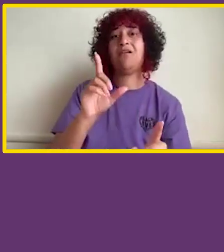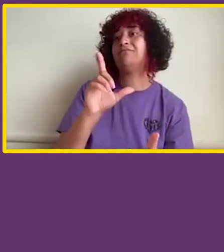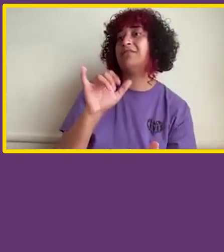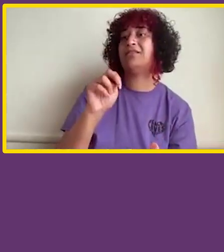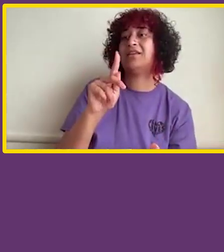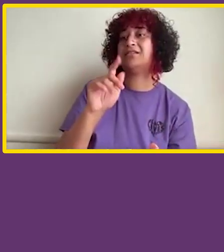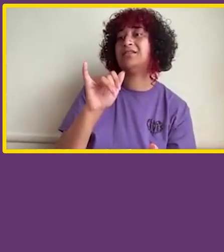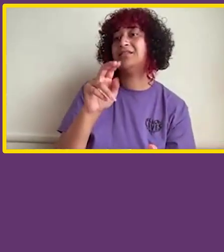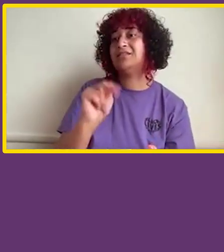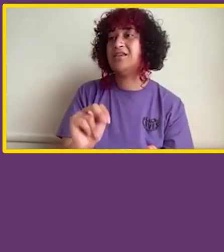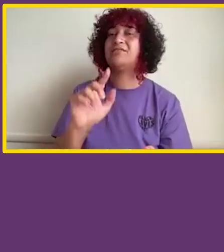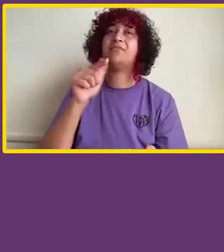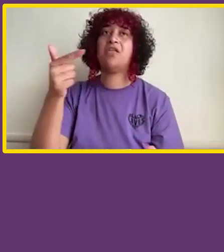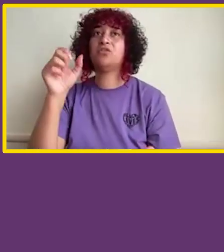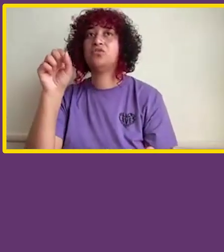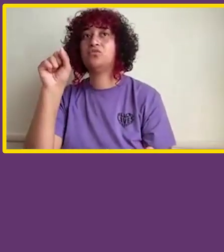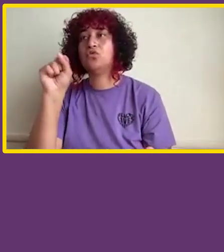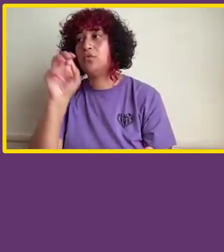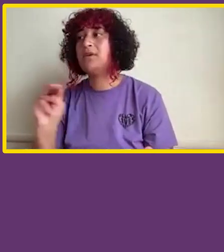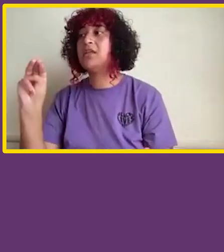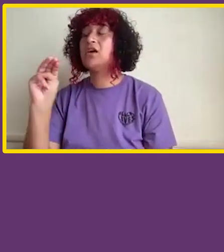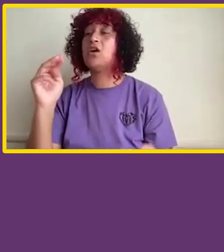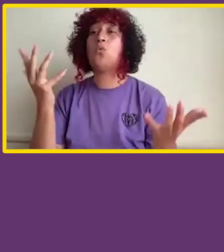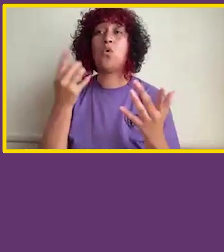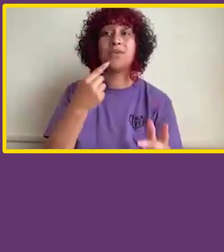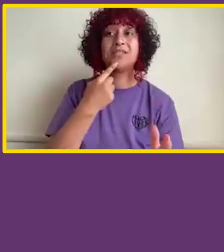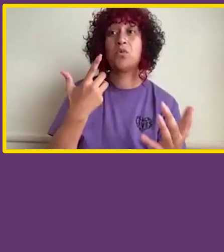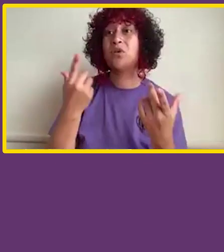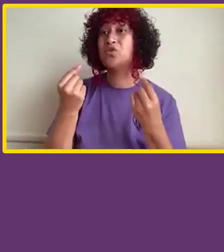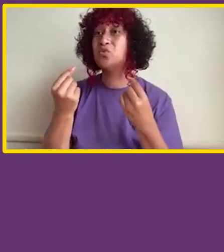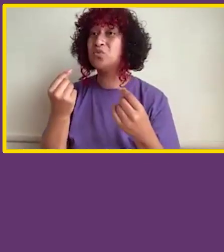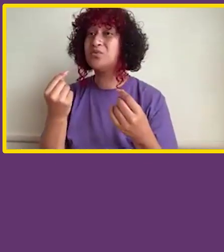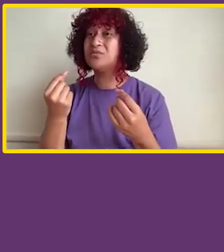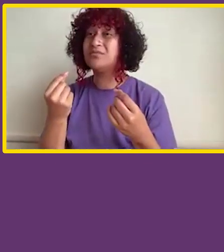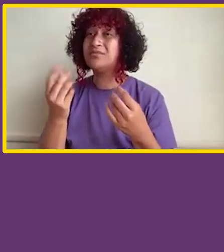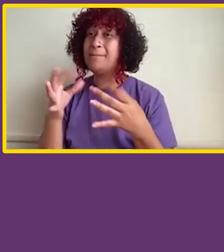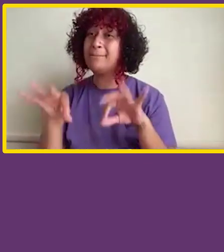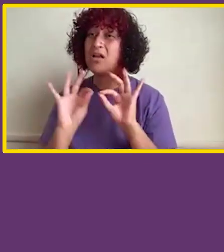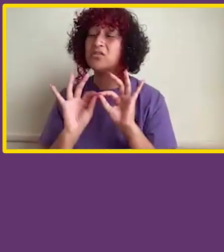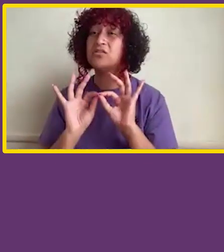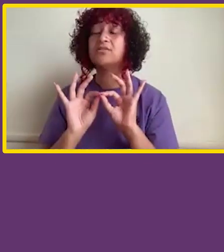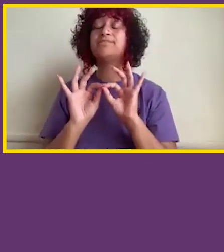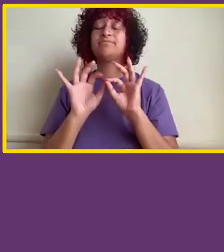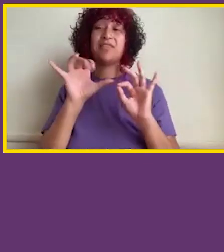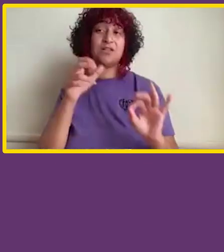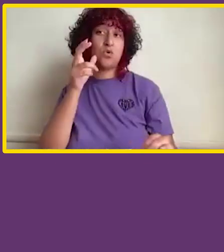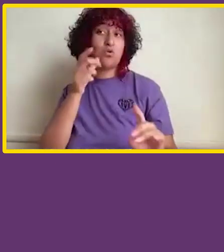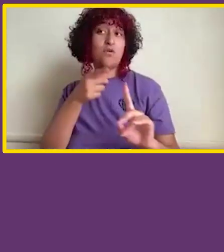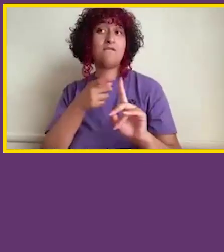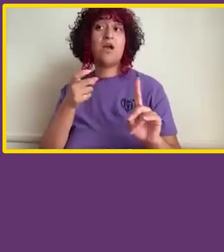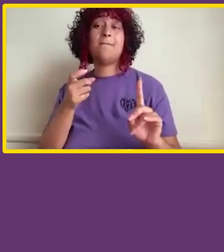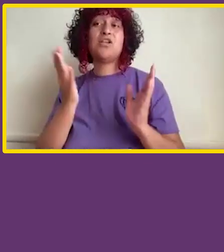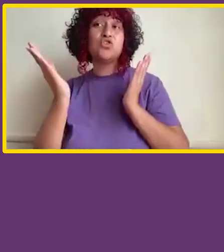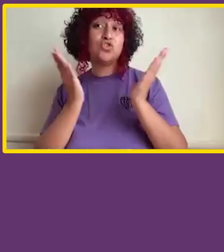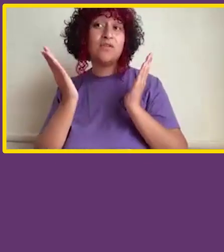social media, what we say or what we do matters. And that's what we heard from a survey